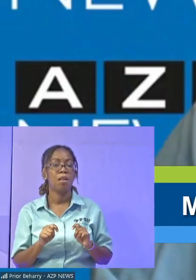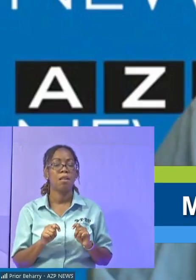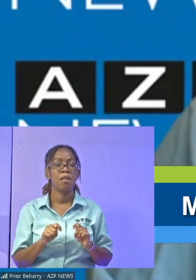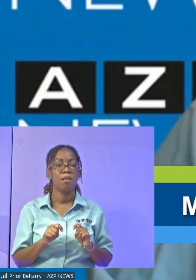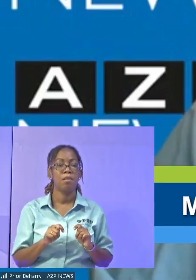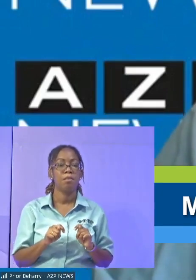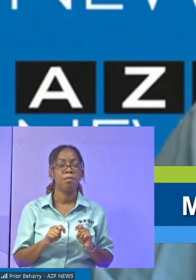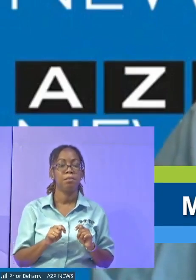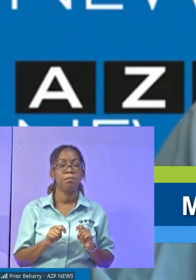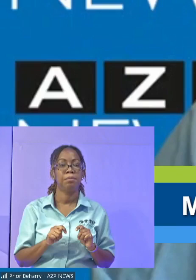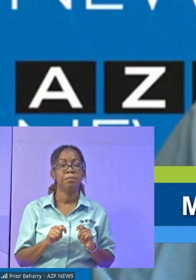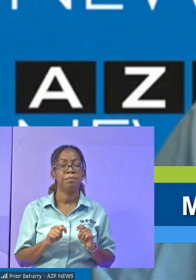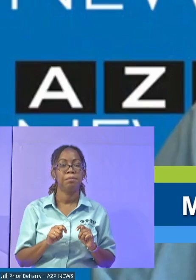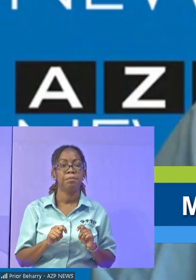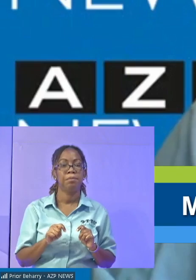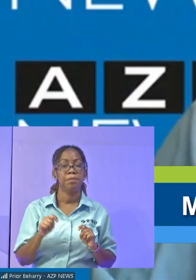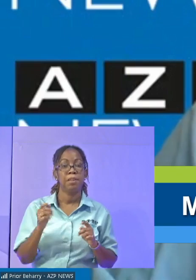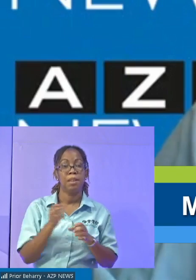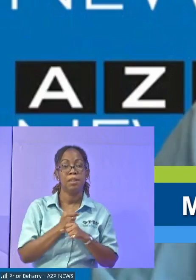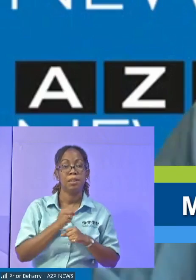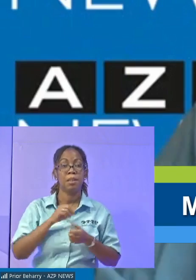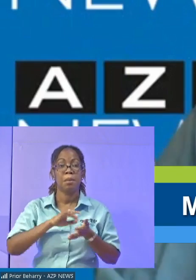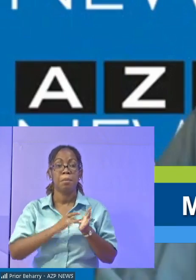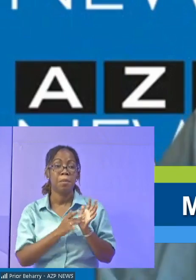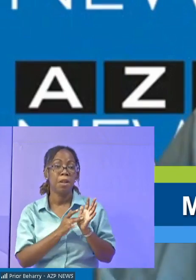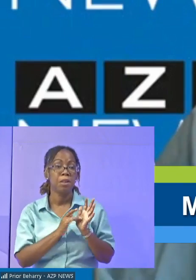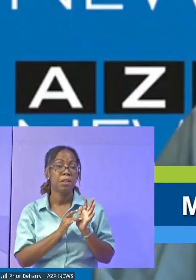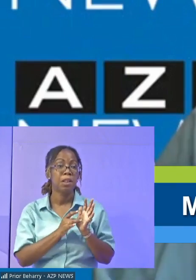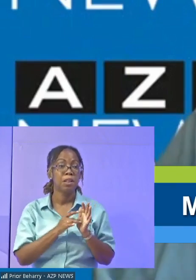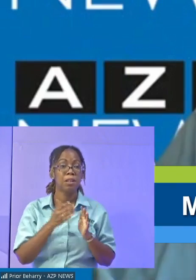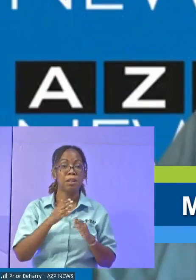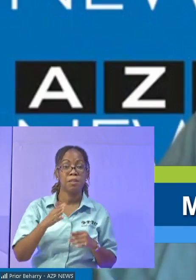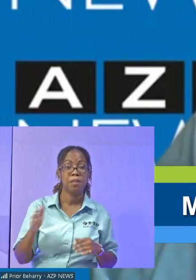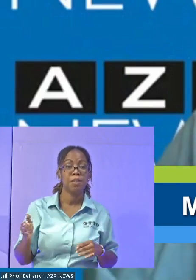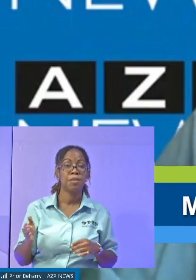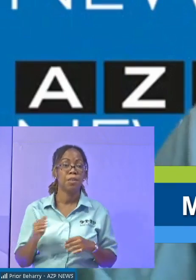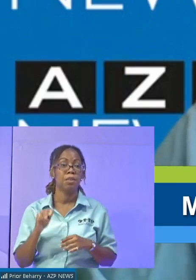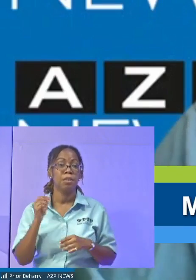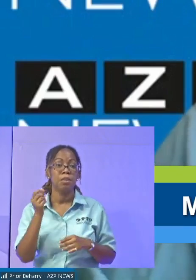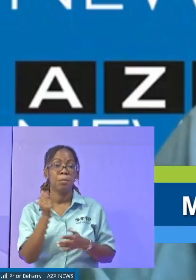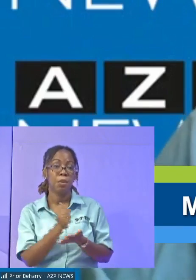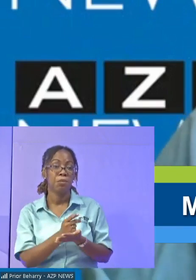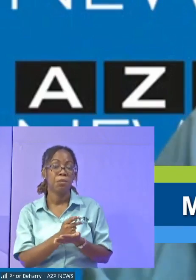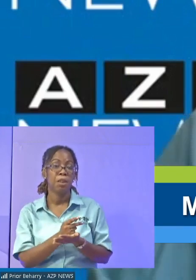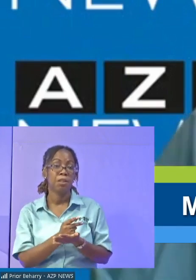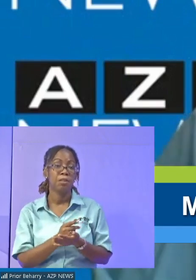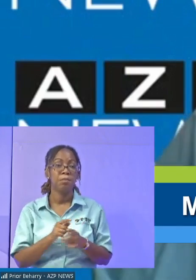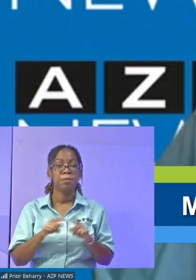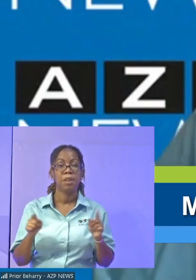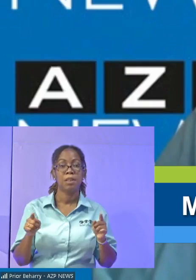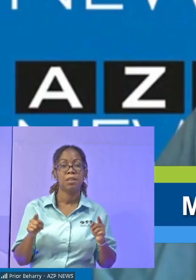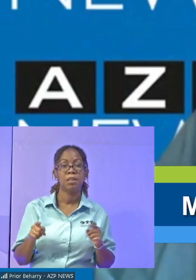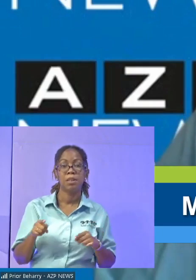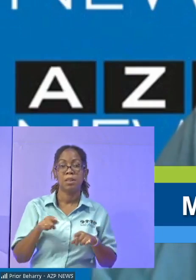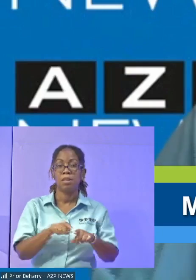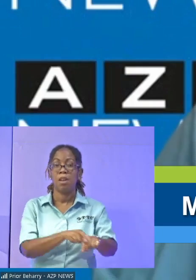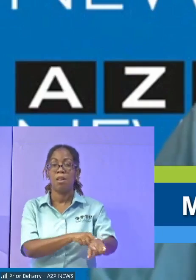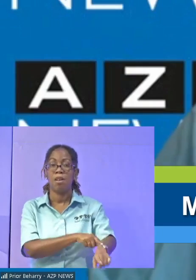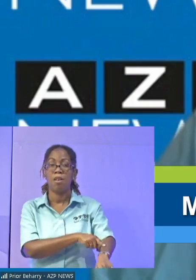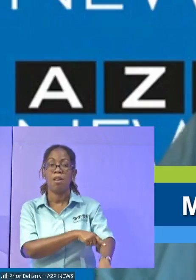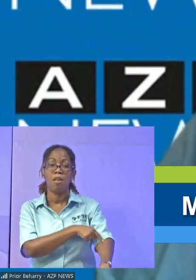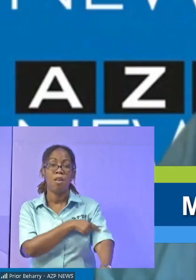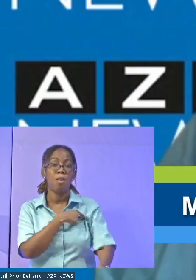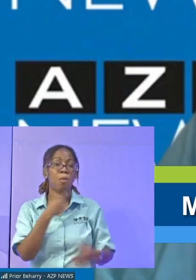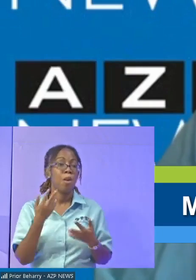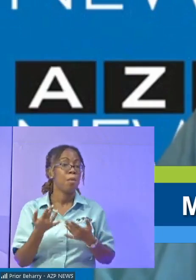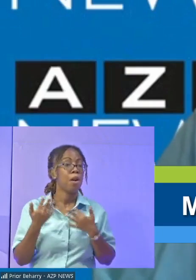their supplements, their medical devices approved, and they say it's taking quite some time, and they're being